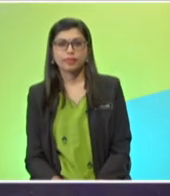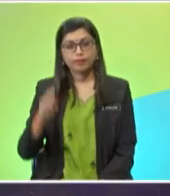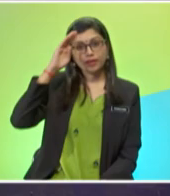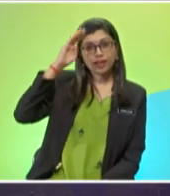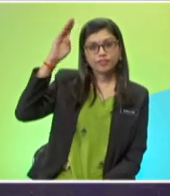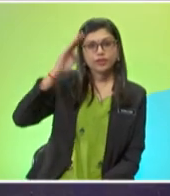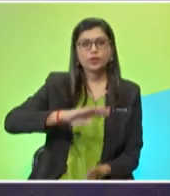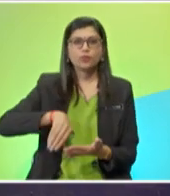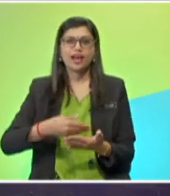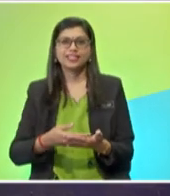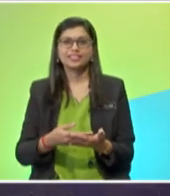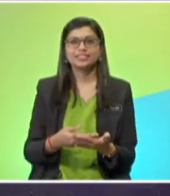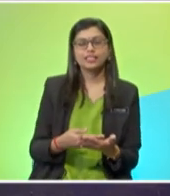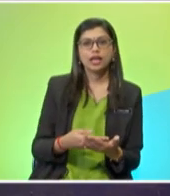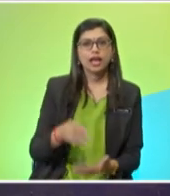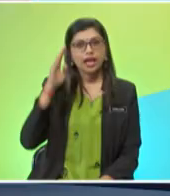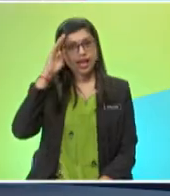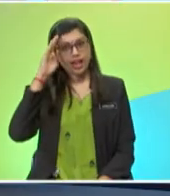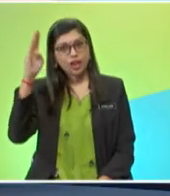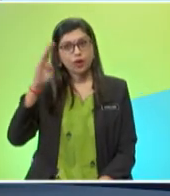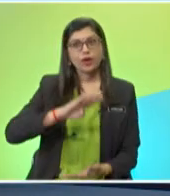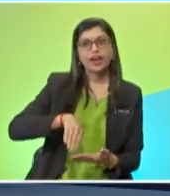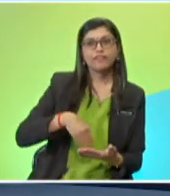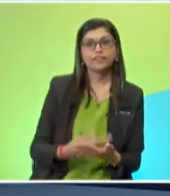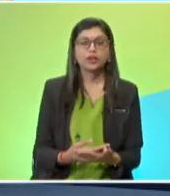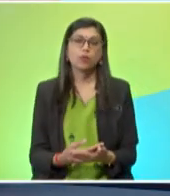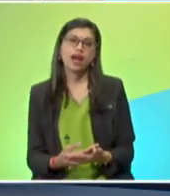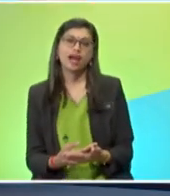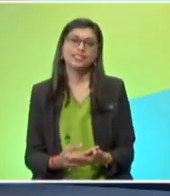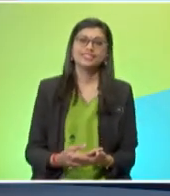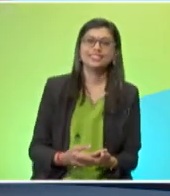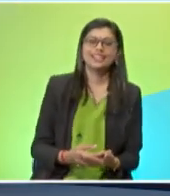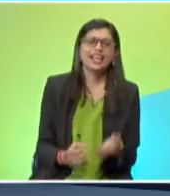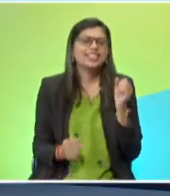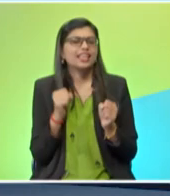hello everyone, hello everyone,